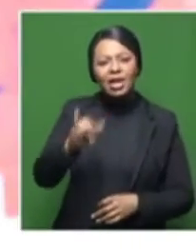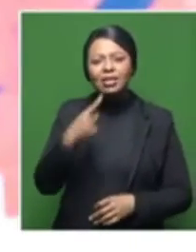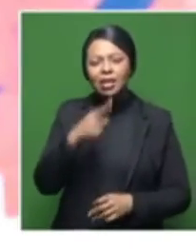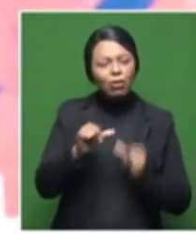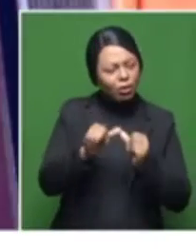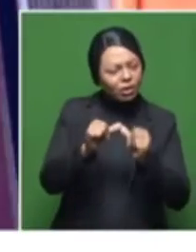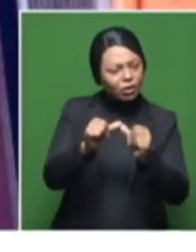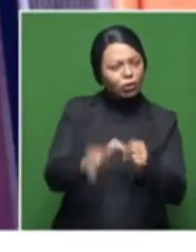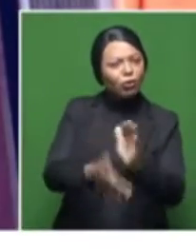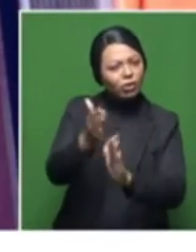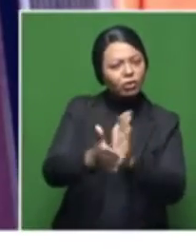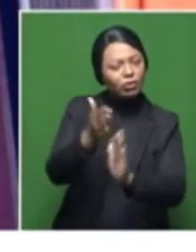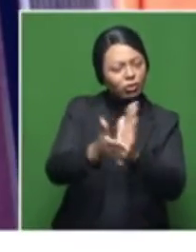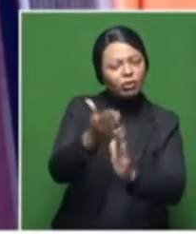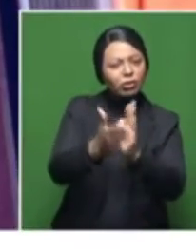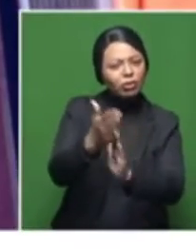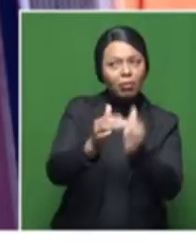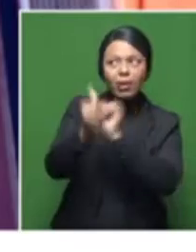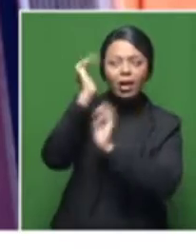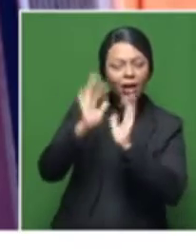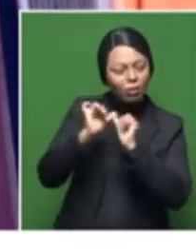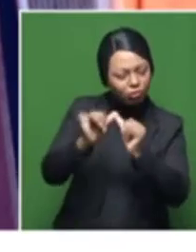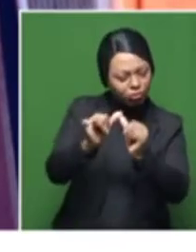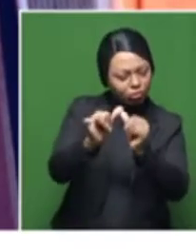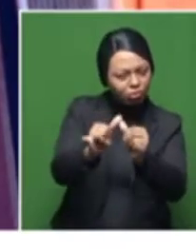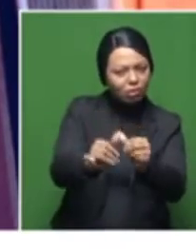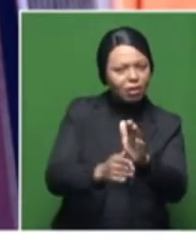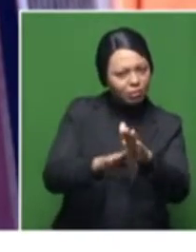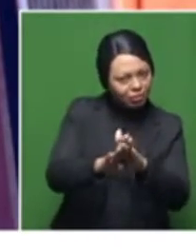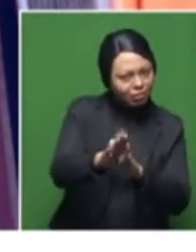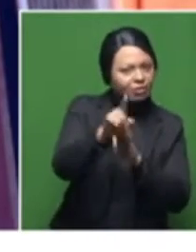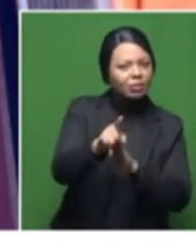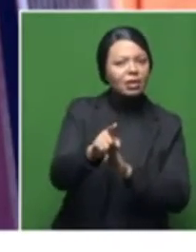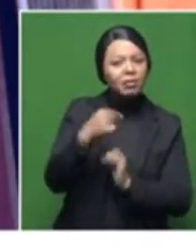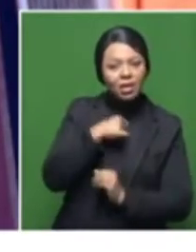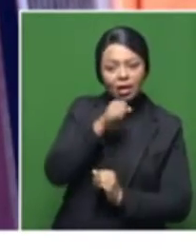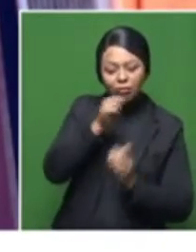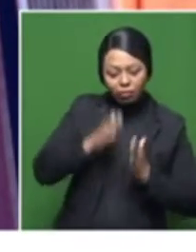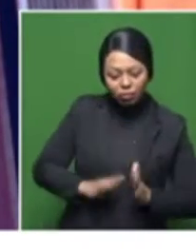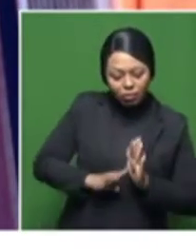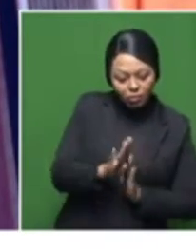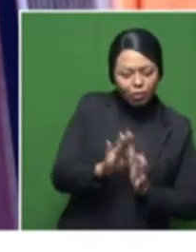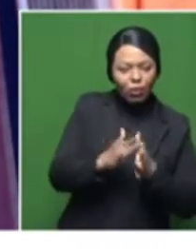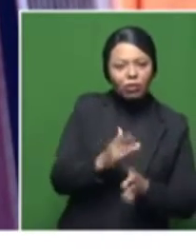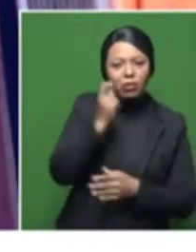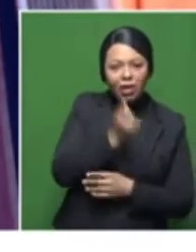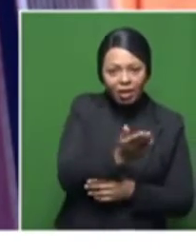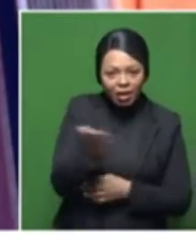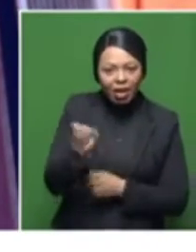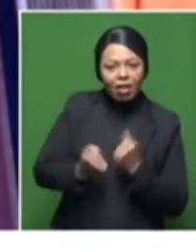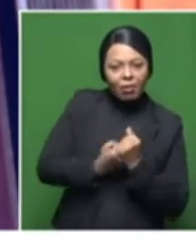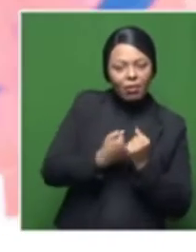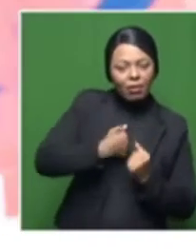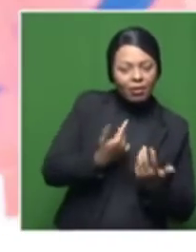back, continue. And really, I'm the musician that I am today because of those gentlemen. So